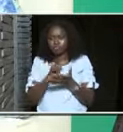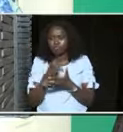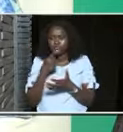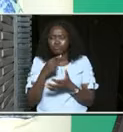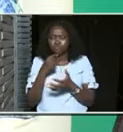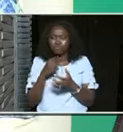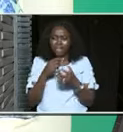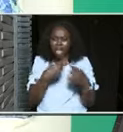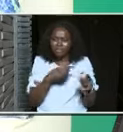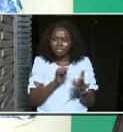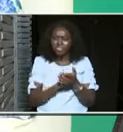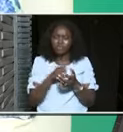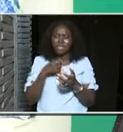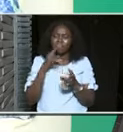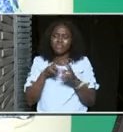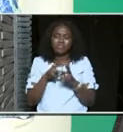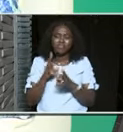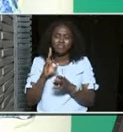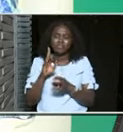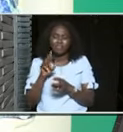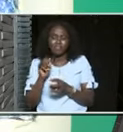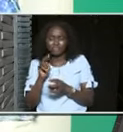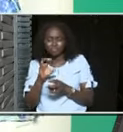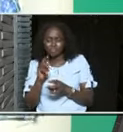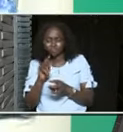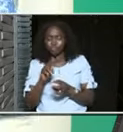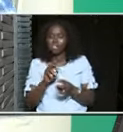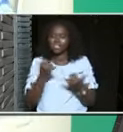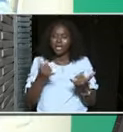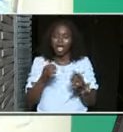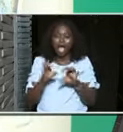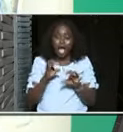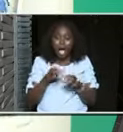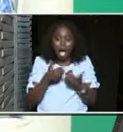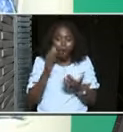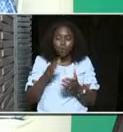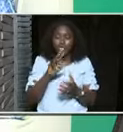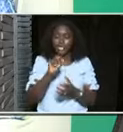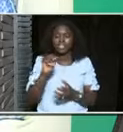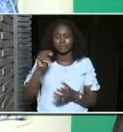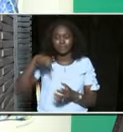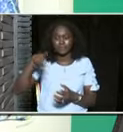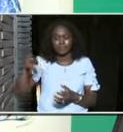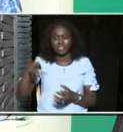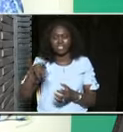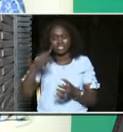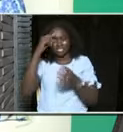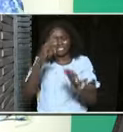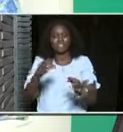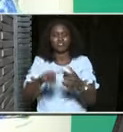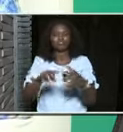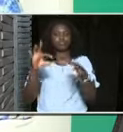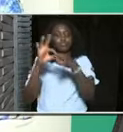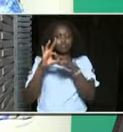So, how does the NNPP intend to unite Nigeria in real